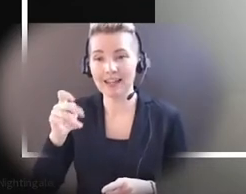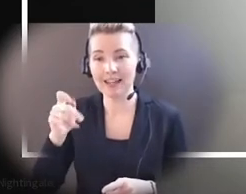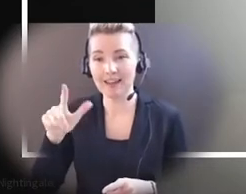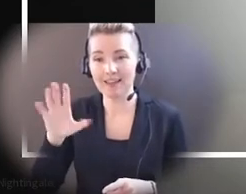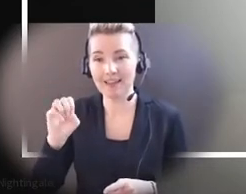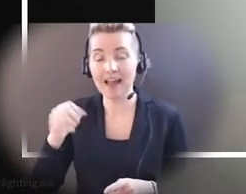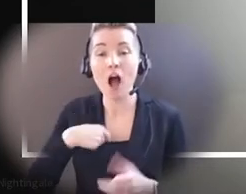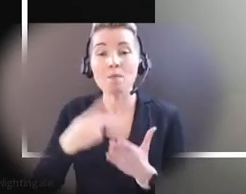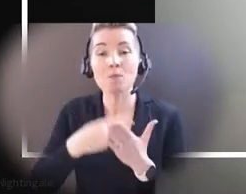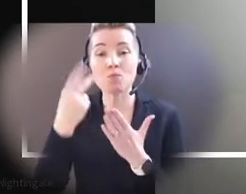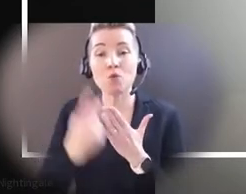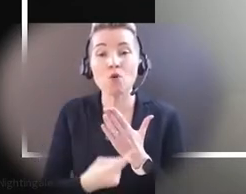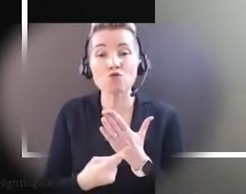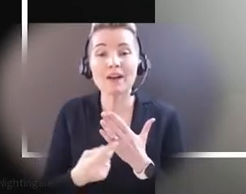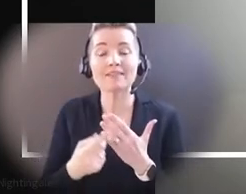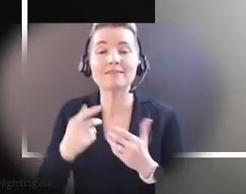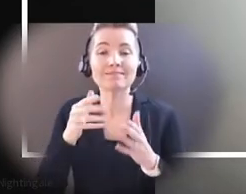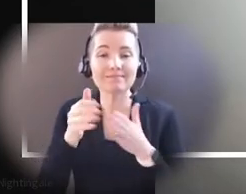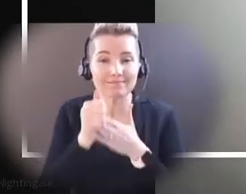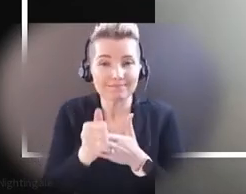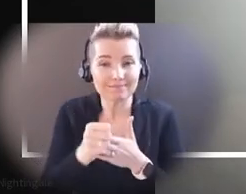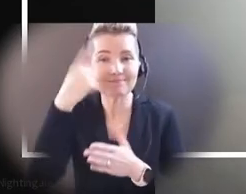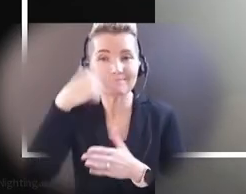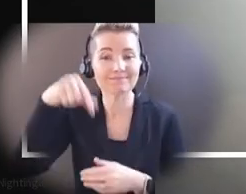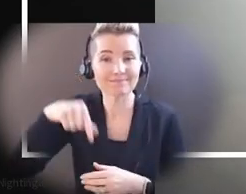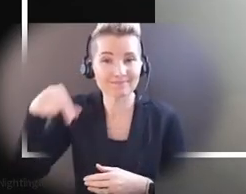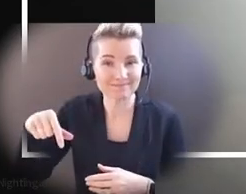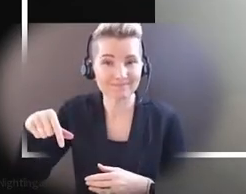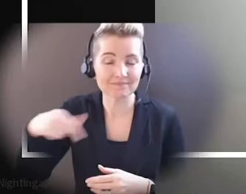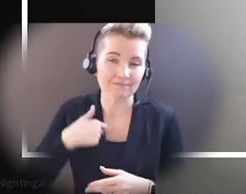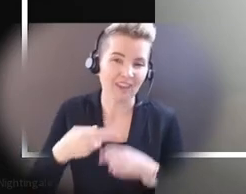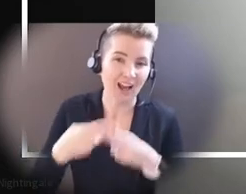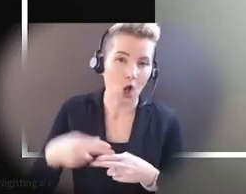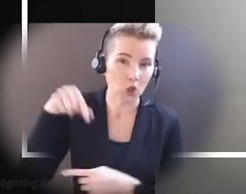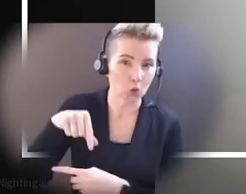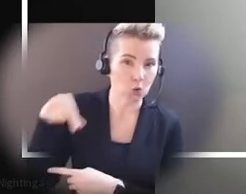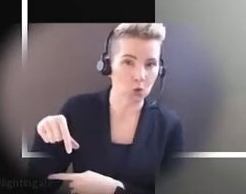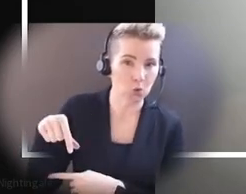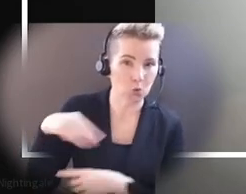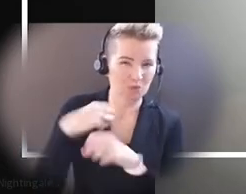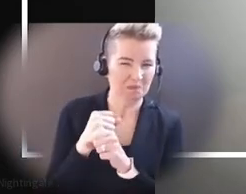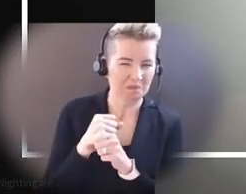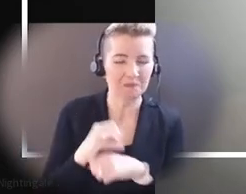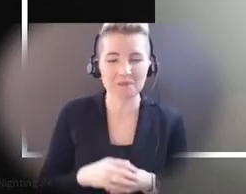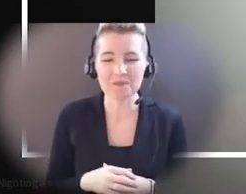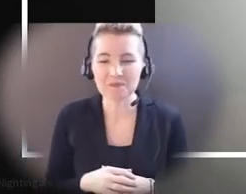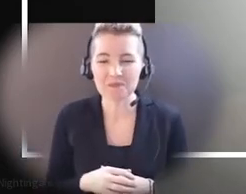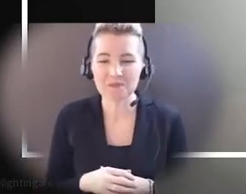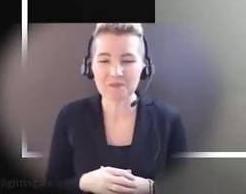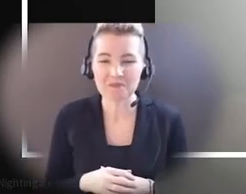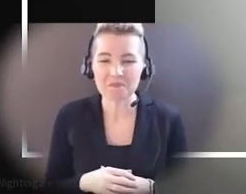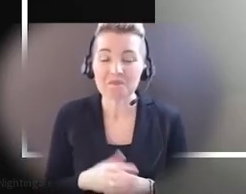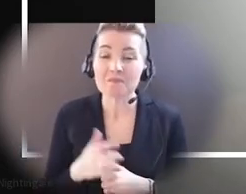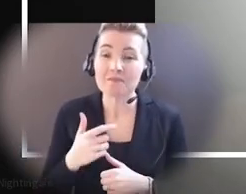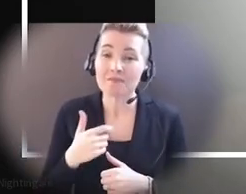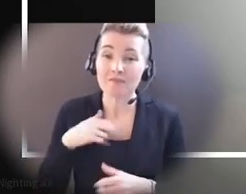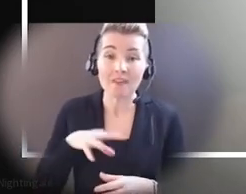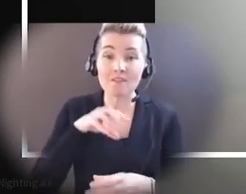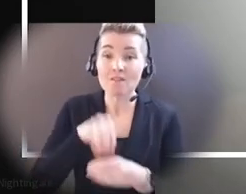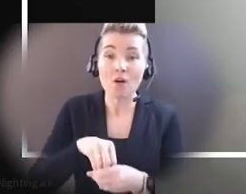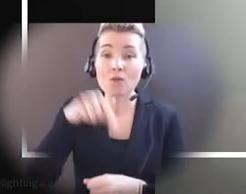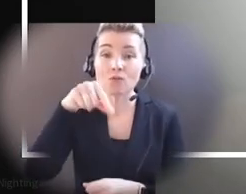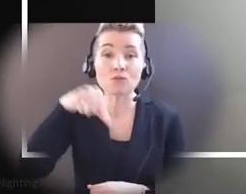the quarantine capsule. I'll be referring to it as the QQ for short. I just got involved with it simply because I